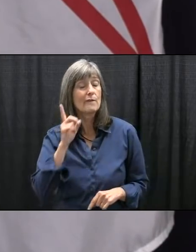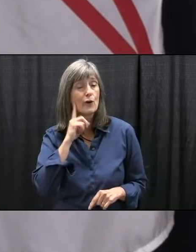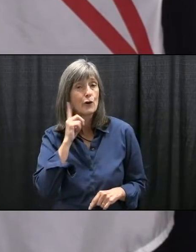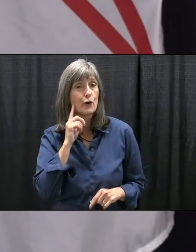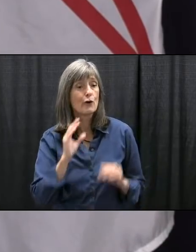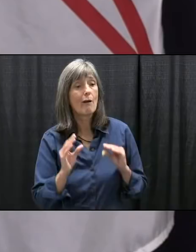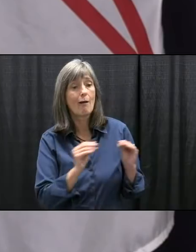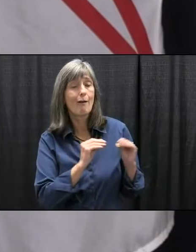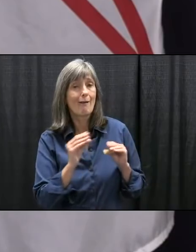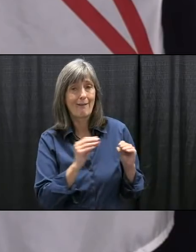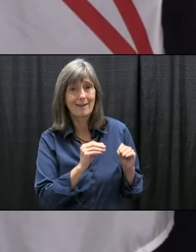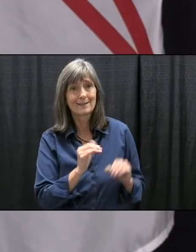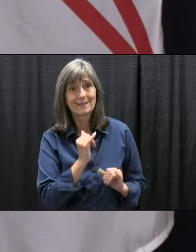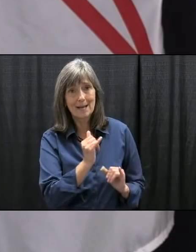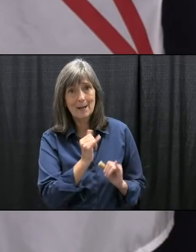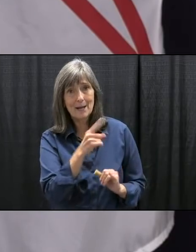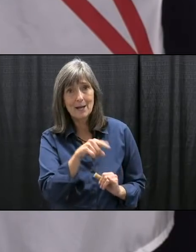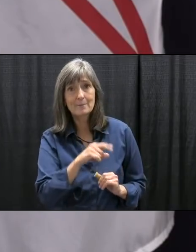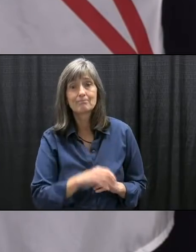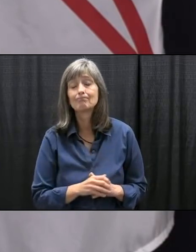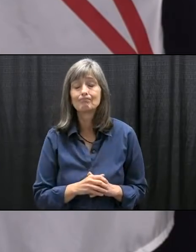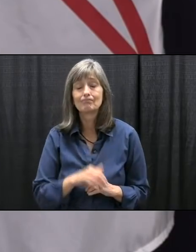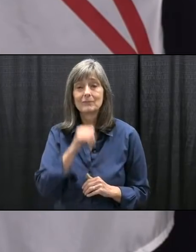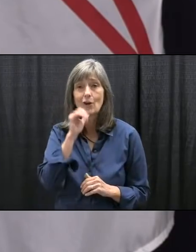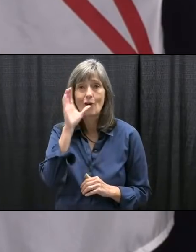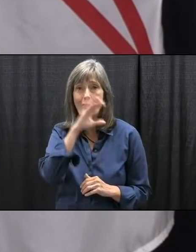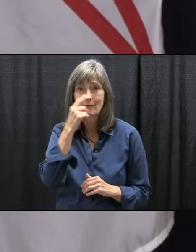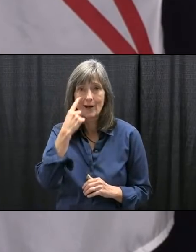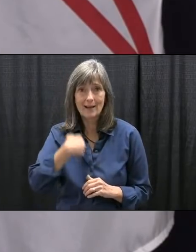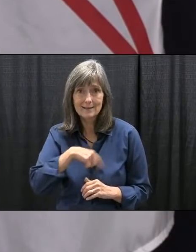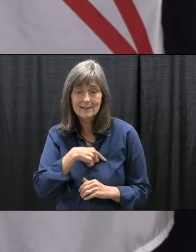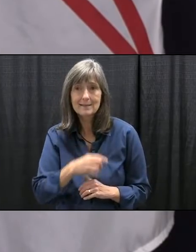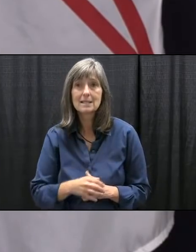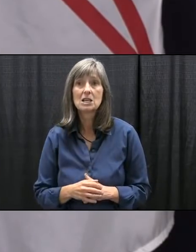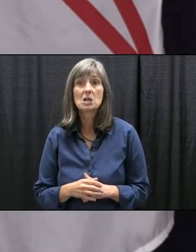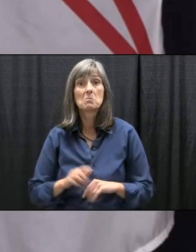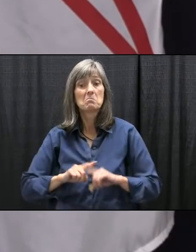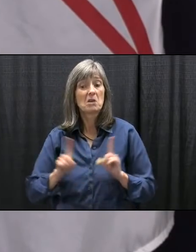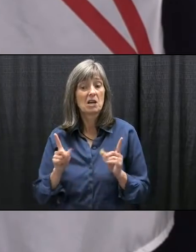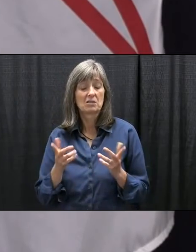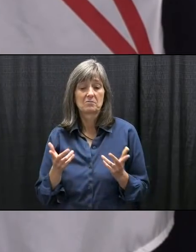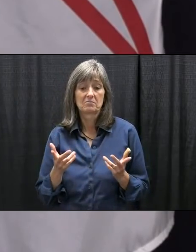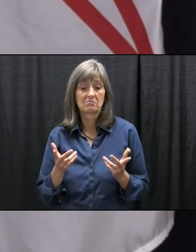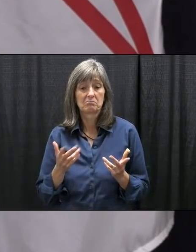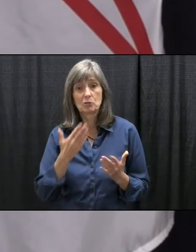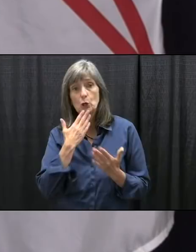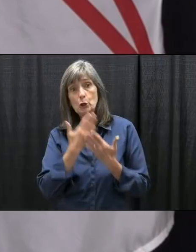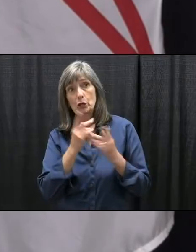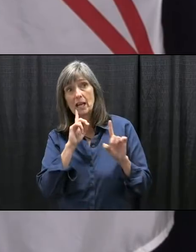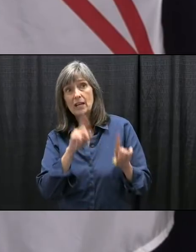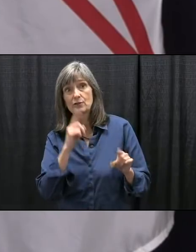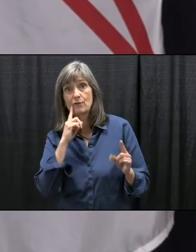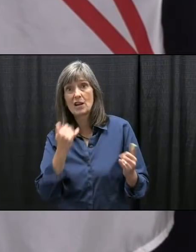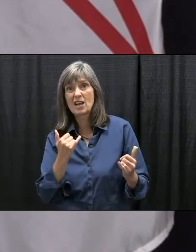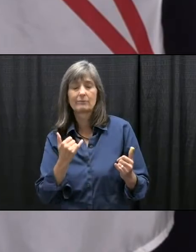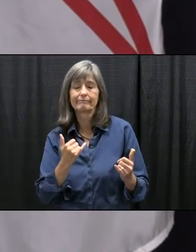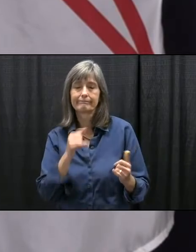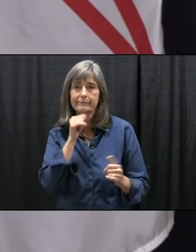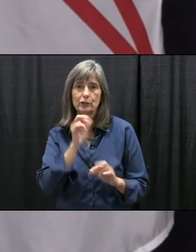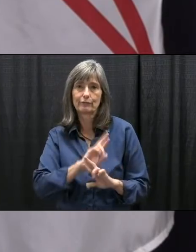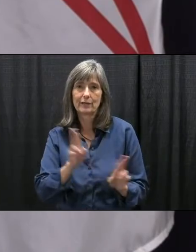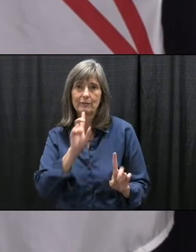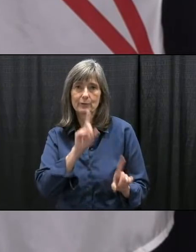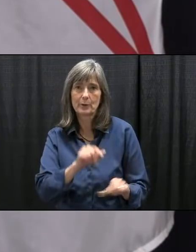not strange or unheard of for us. But I can't really give you a good answer just at the moment, Richard.